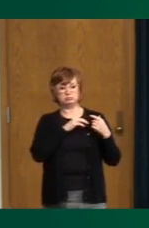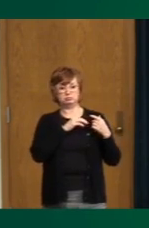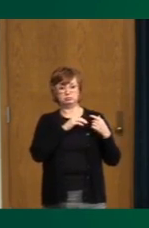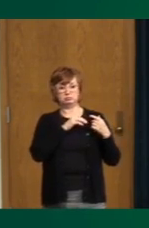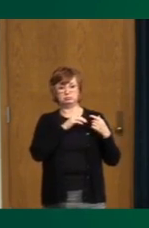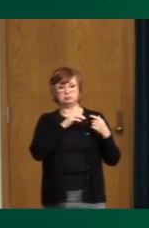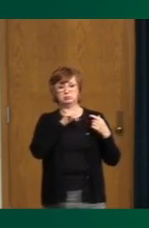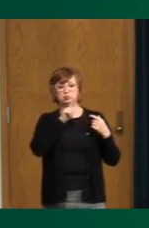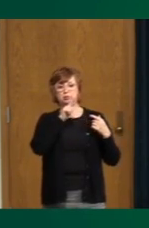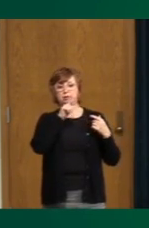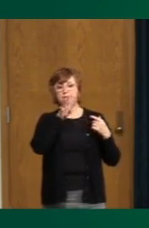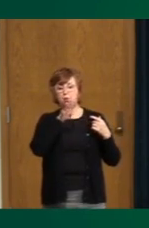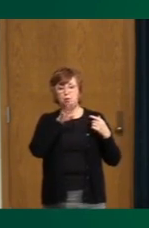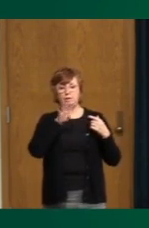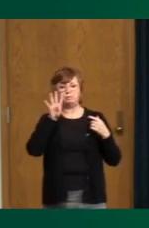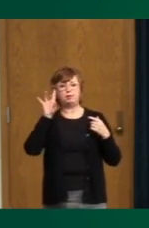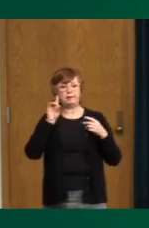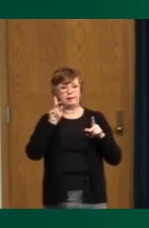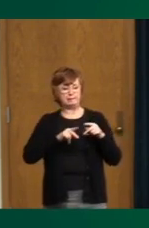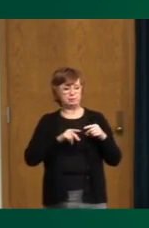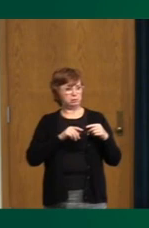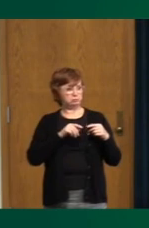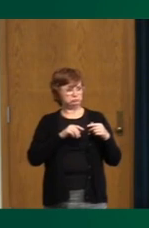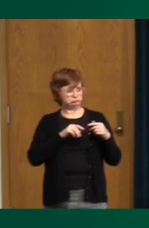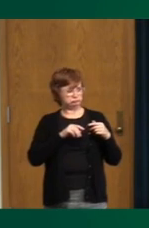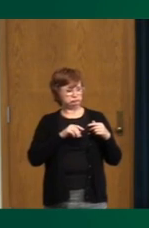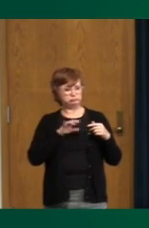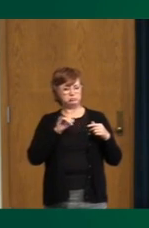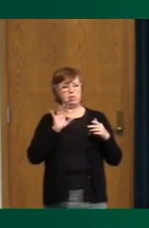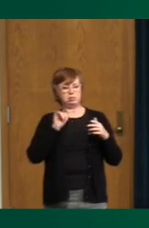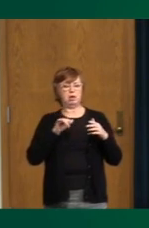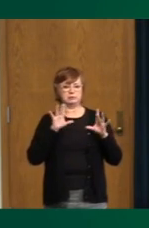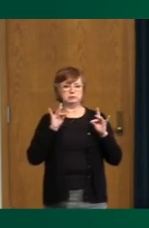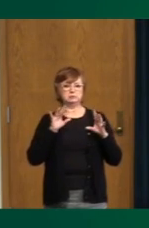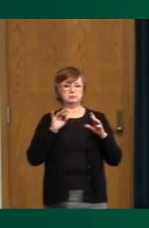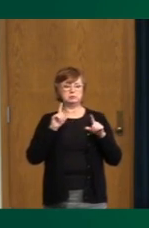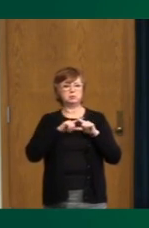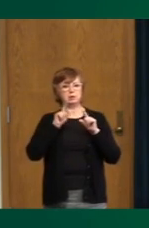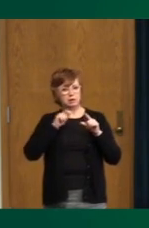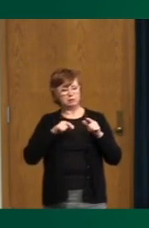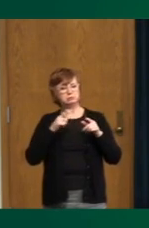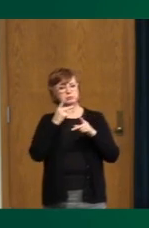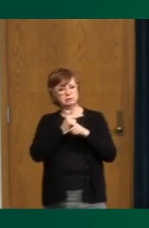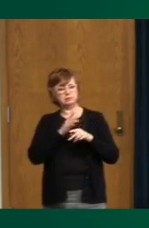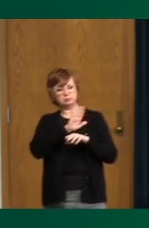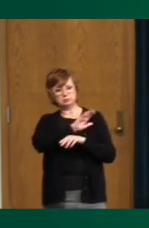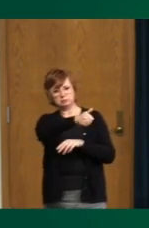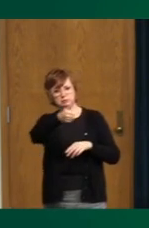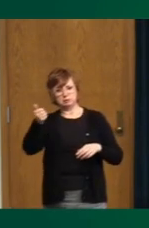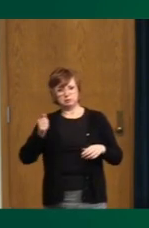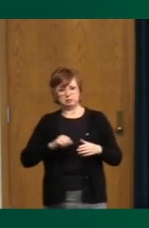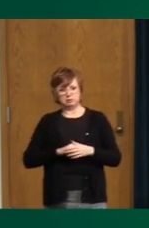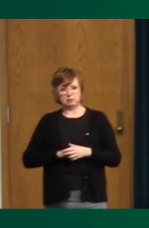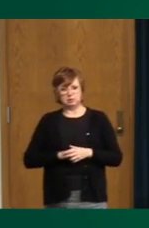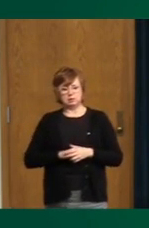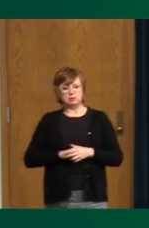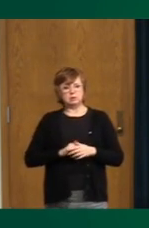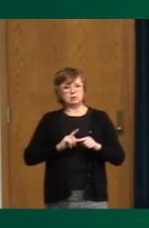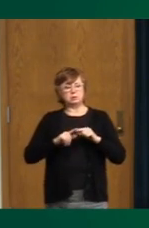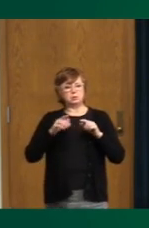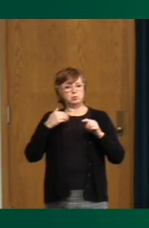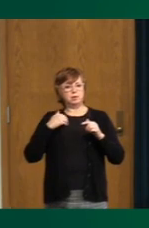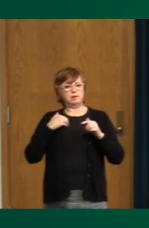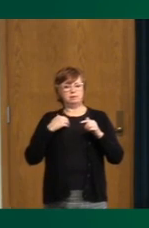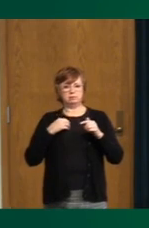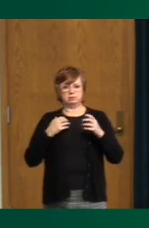tell where the source of exposure was. Your exposure, your own exposure in the last 14 days, you had hundreds of potential